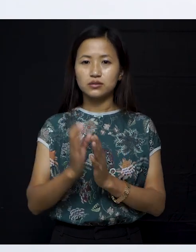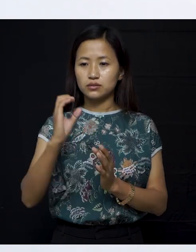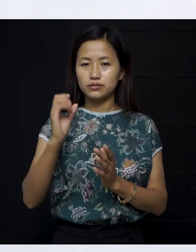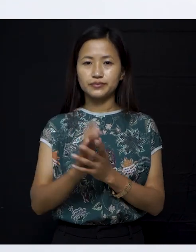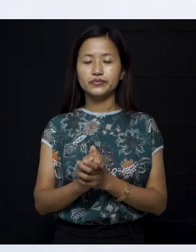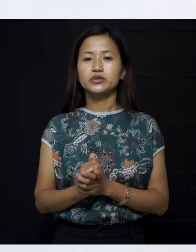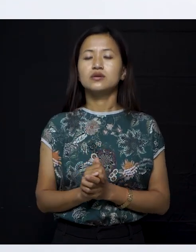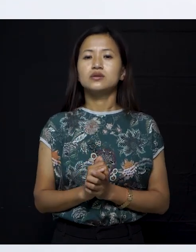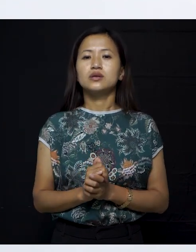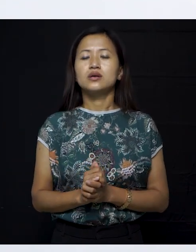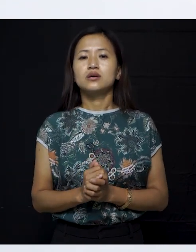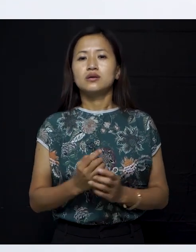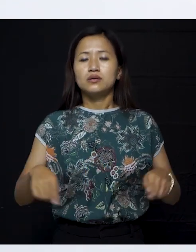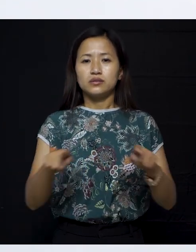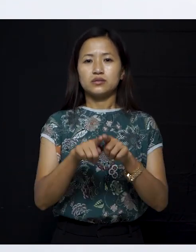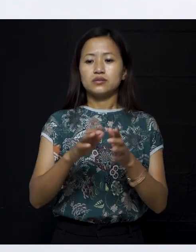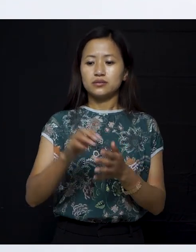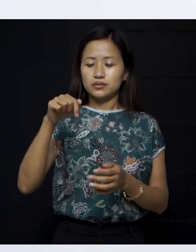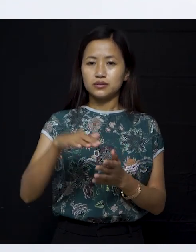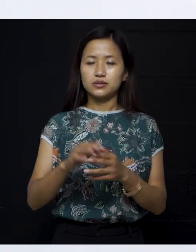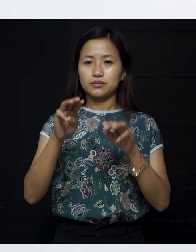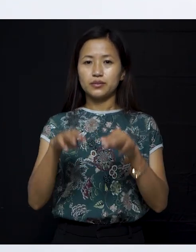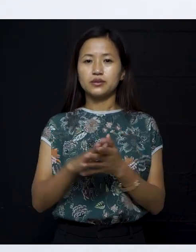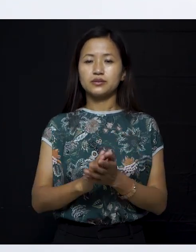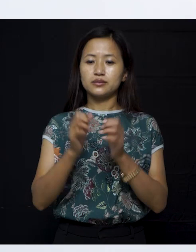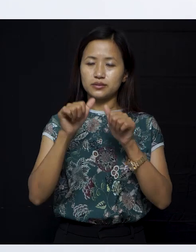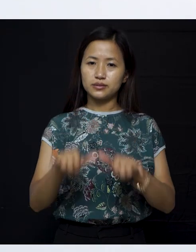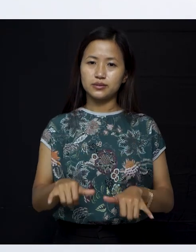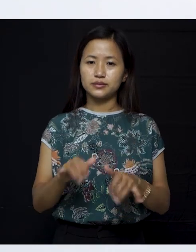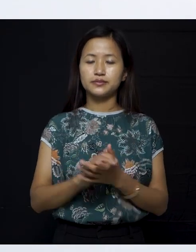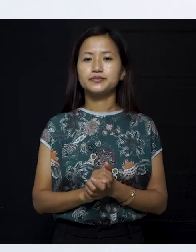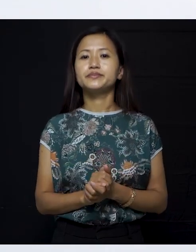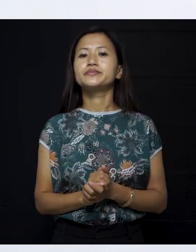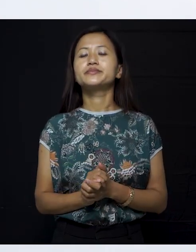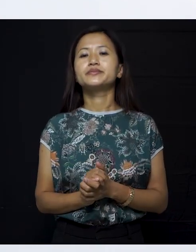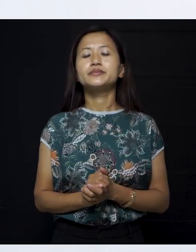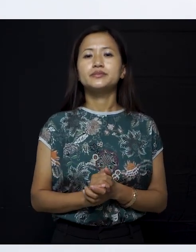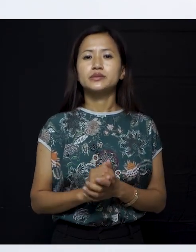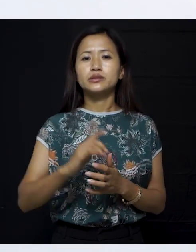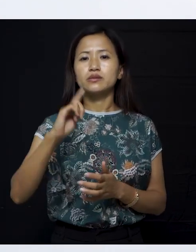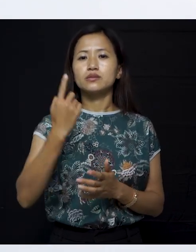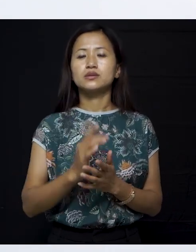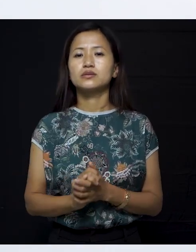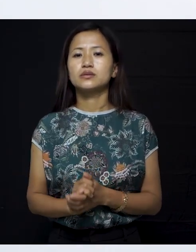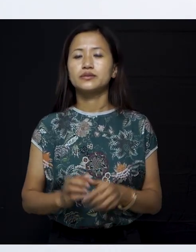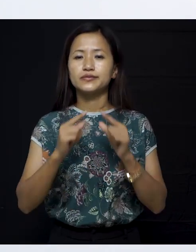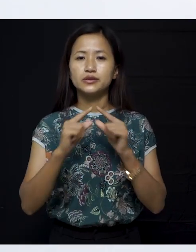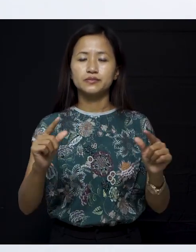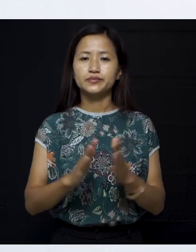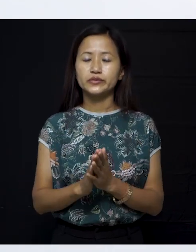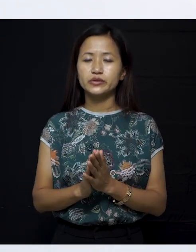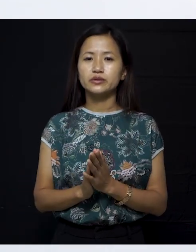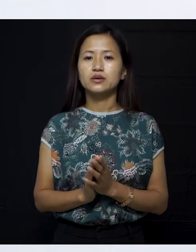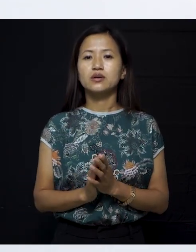those articles, and then these matters are settled. Okay. Now, one of the great